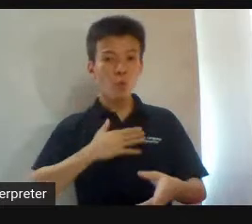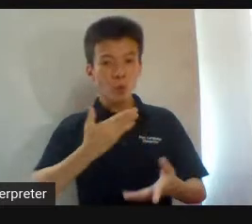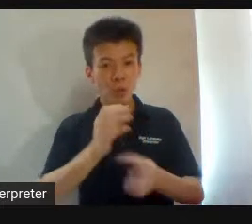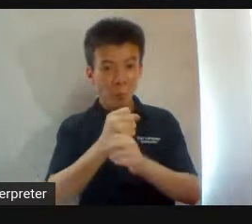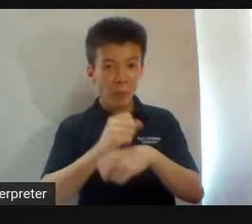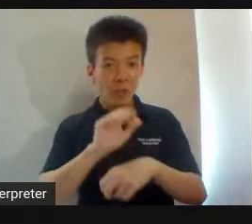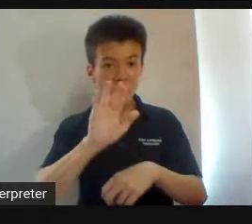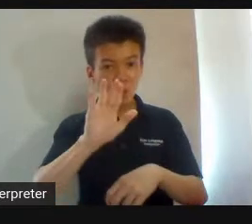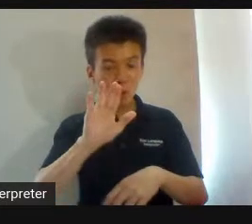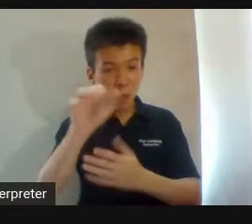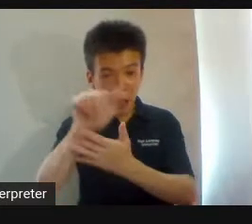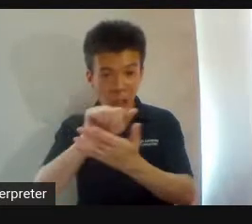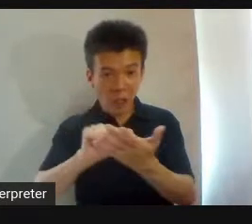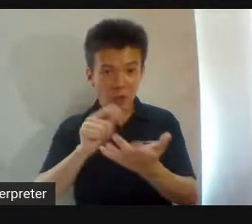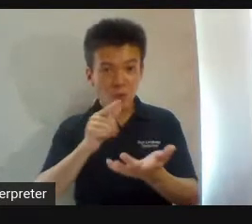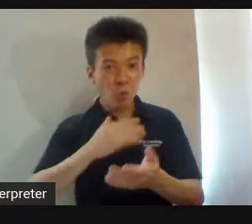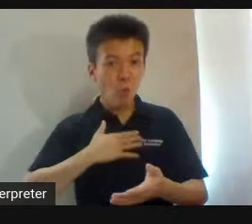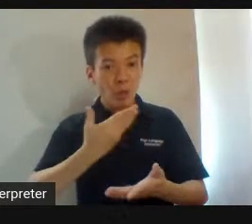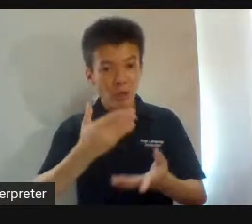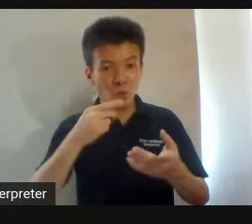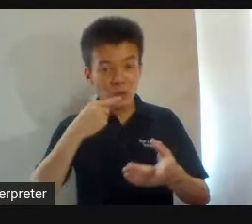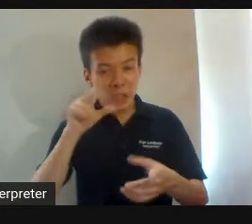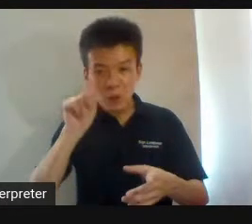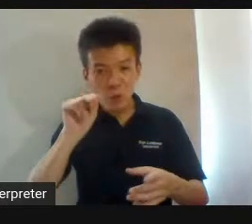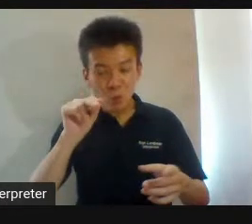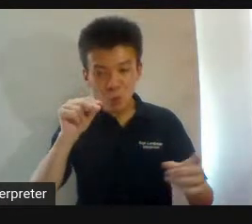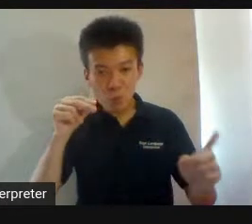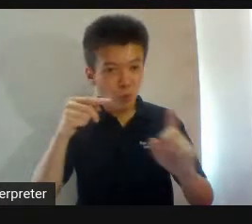your art, who are you willing to say no to?